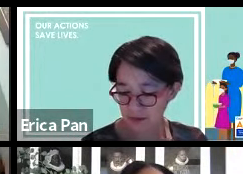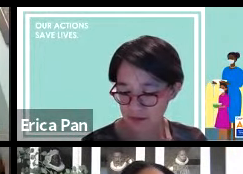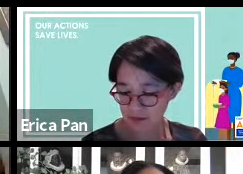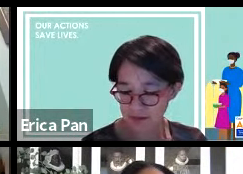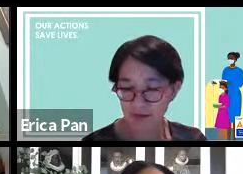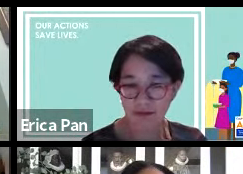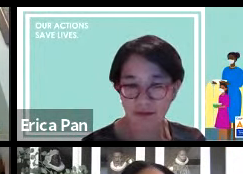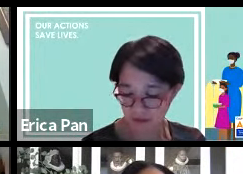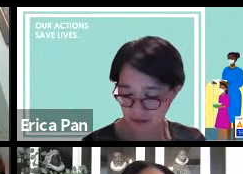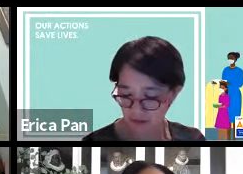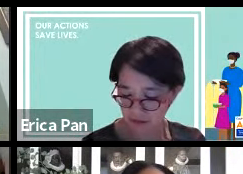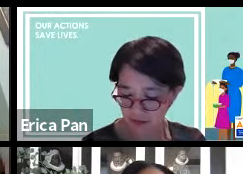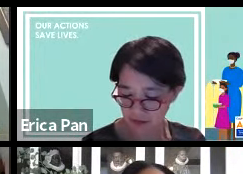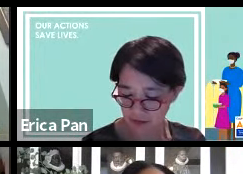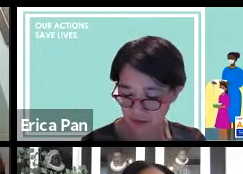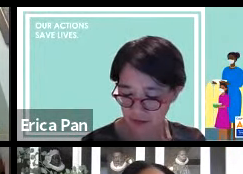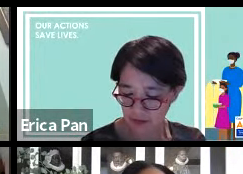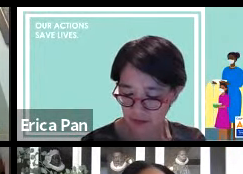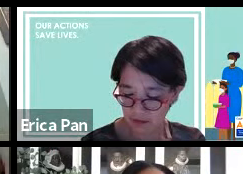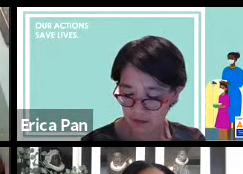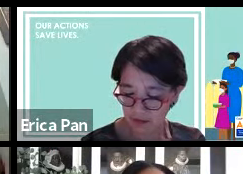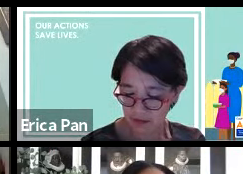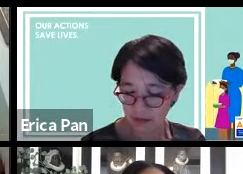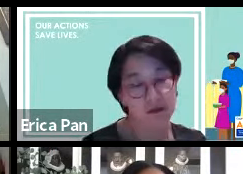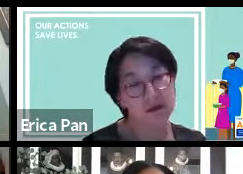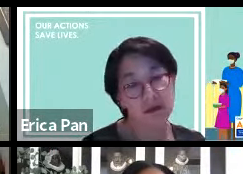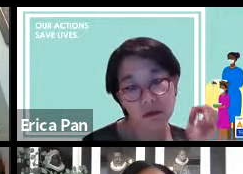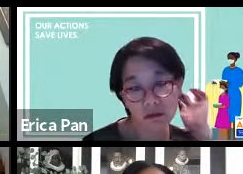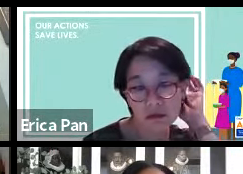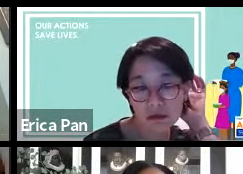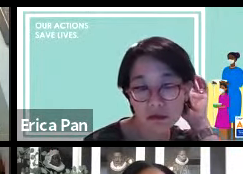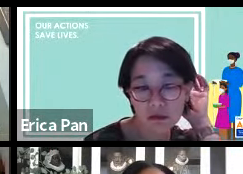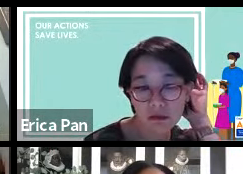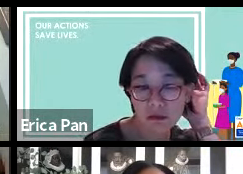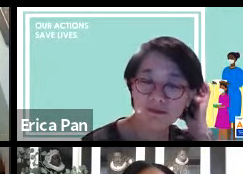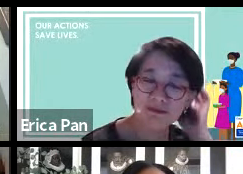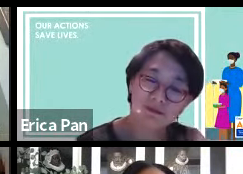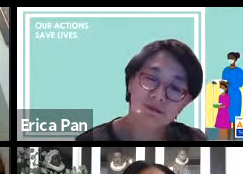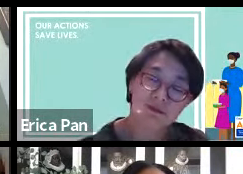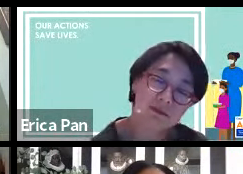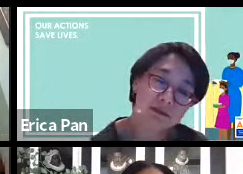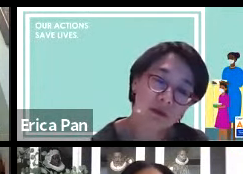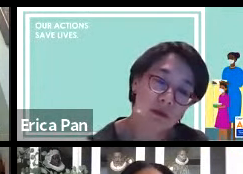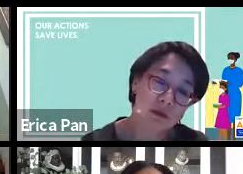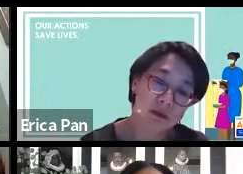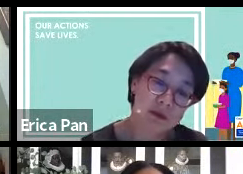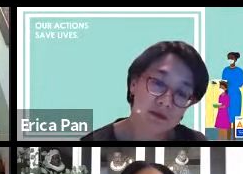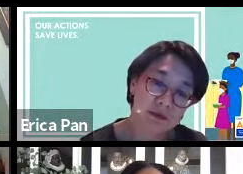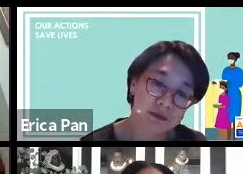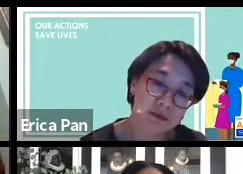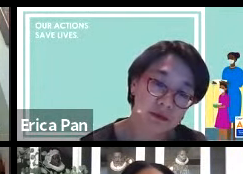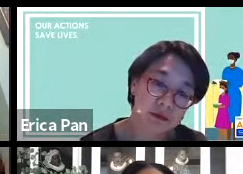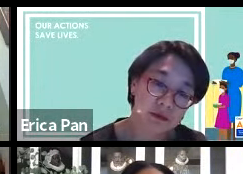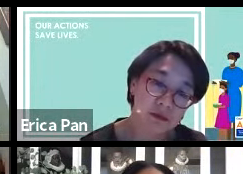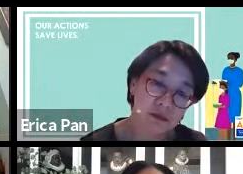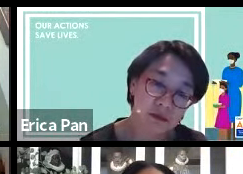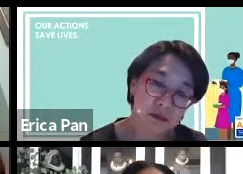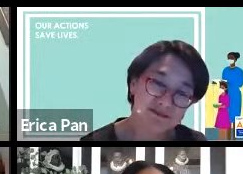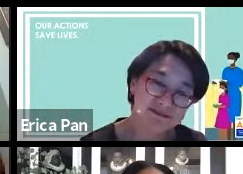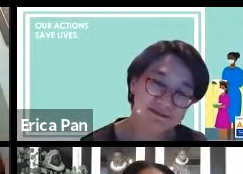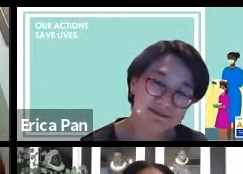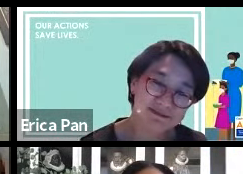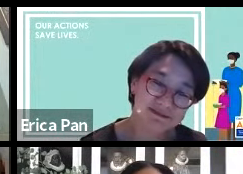Pan-Ethnic Health Network. I don't have a question. I actually just want to offer my gratitude, appreciation for the really strong, I think, move towards